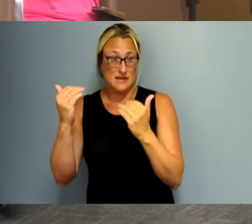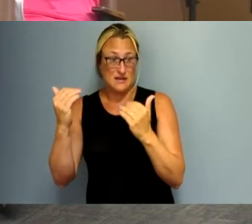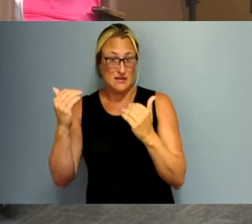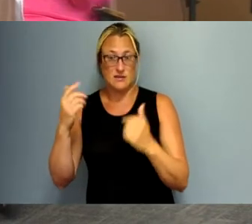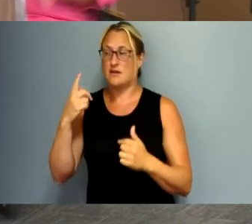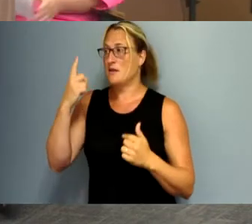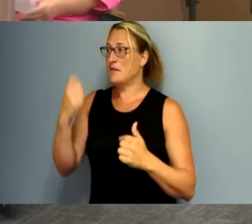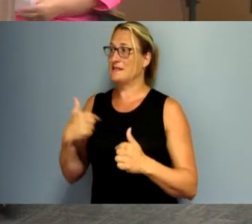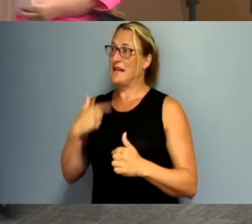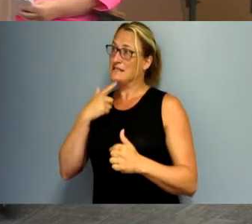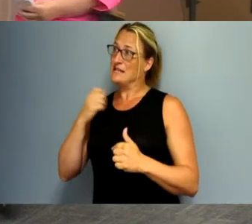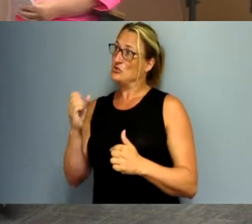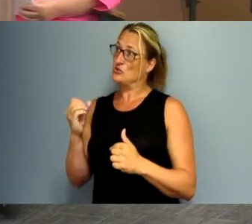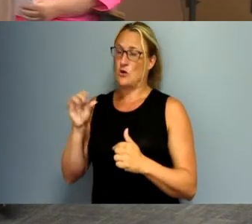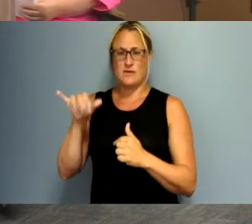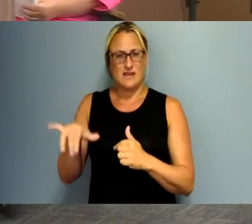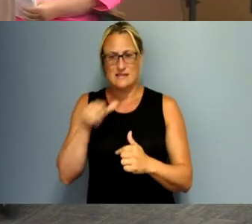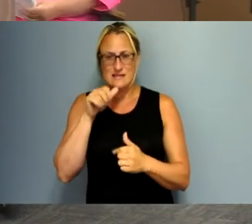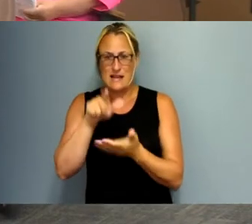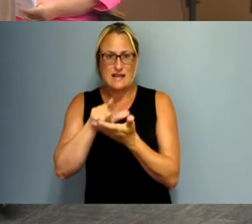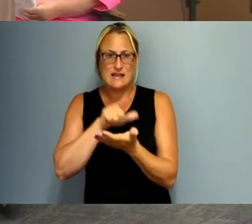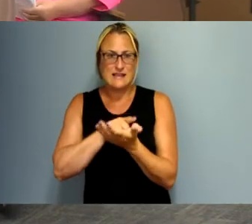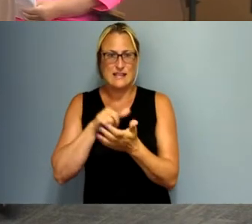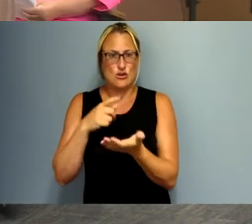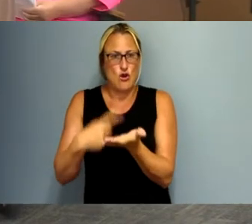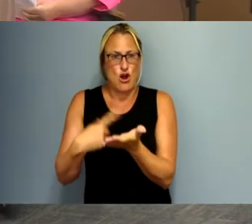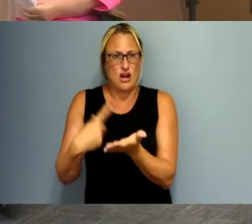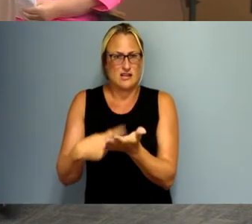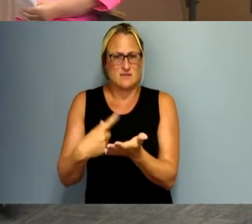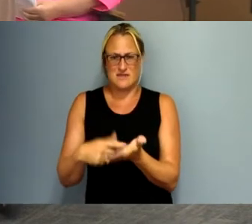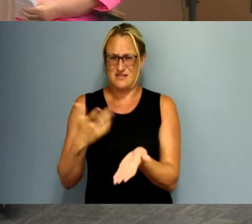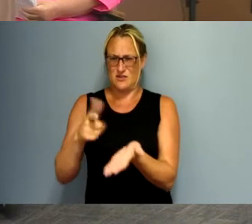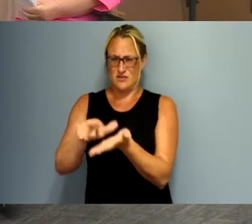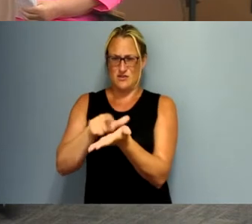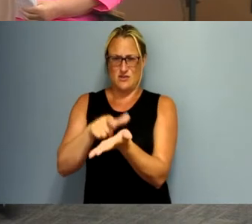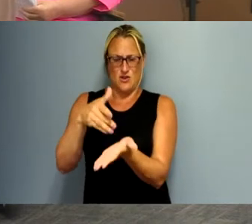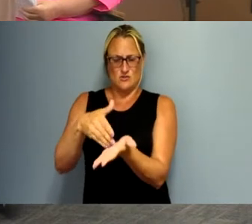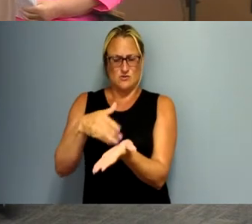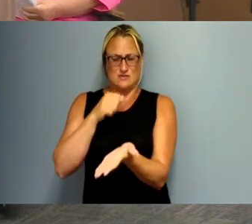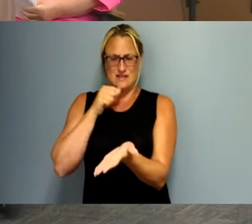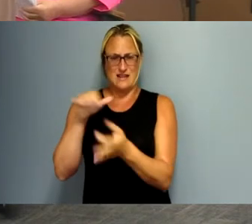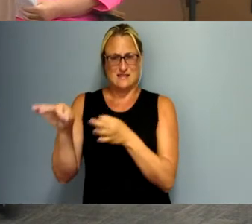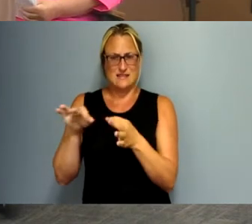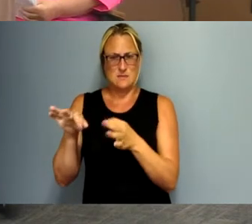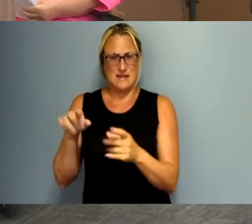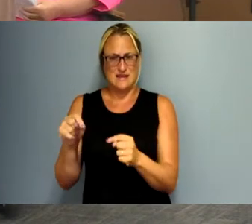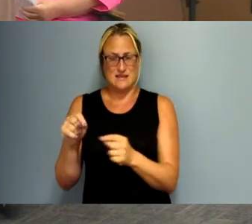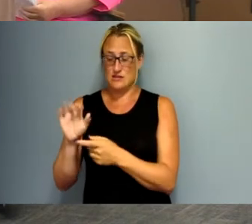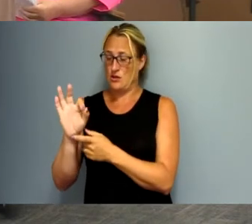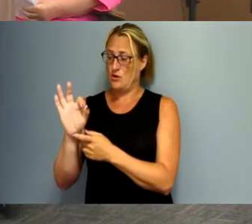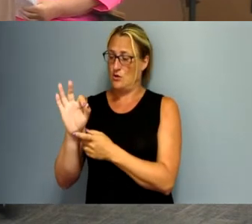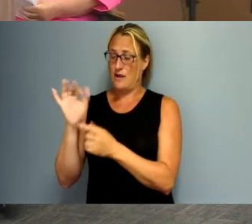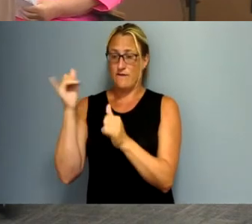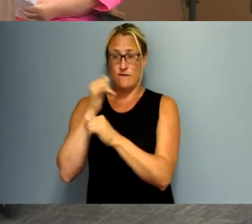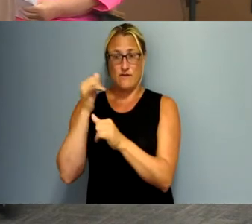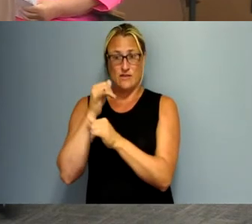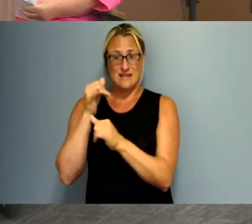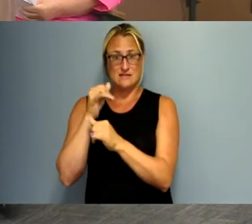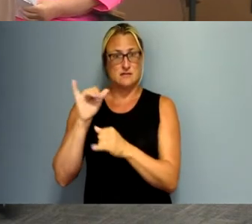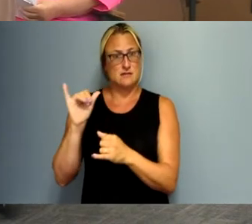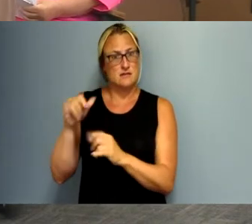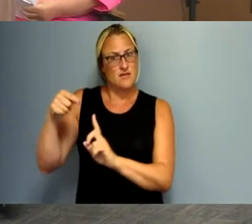argument. So your lawsuit still doesn't explain it, which really, when we talk about being frivolous, that's really quintessentially what frivolity